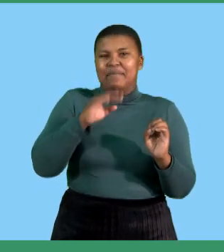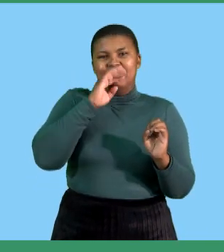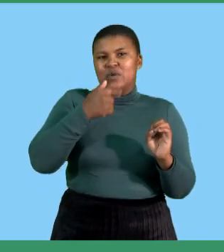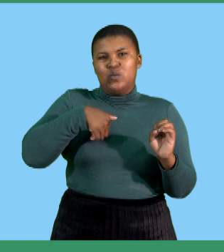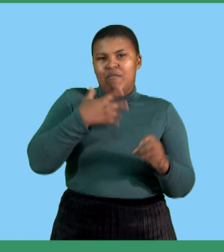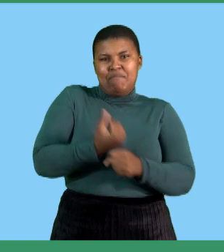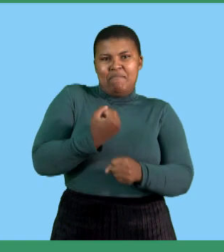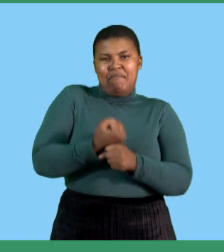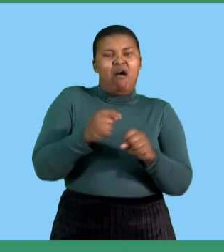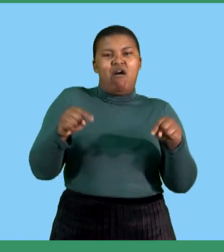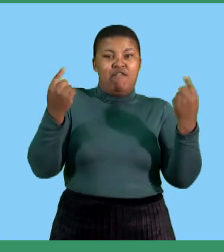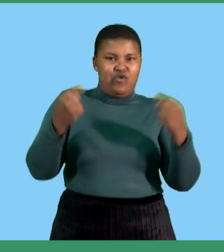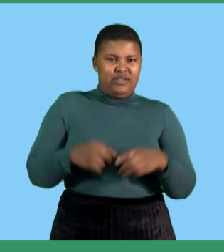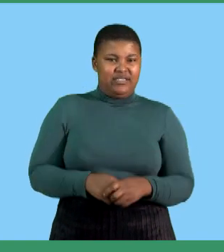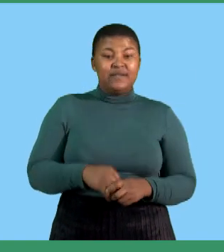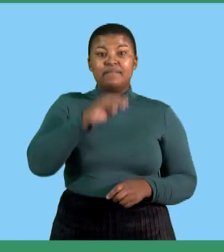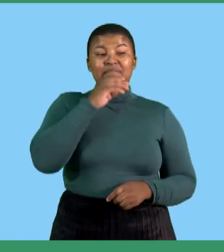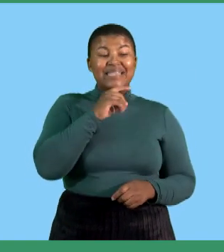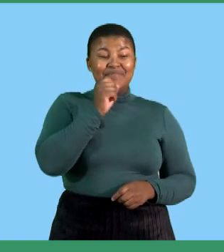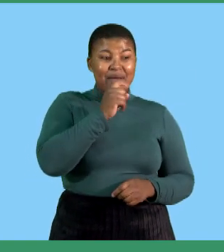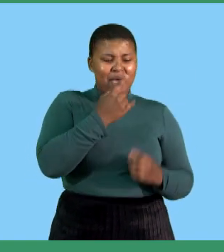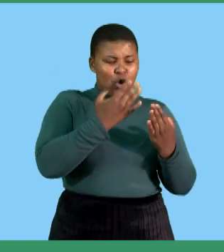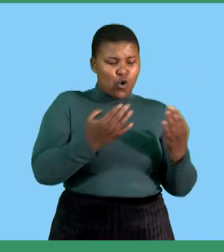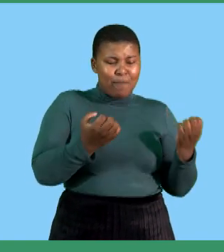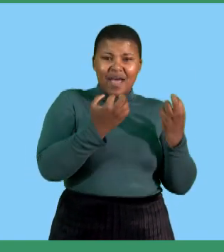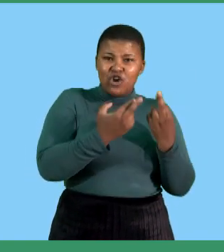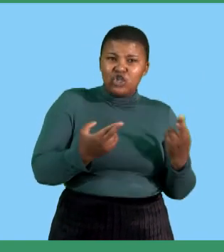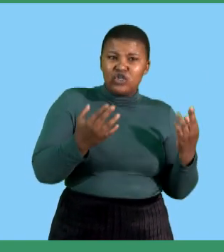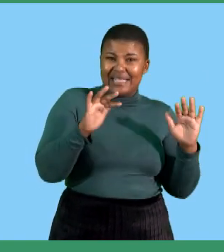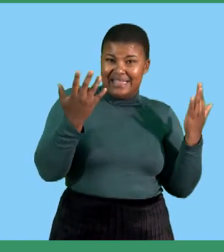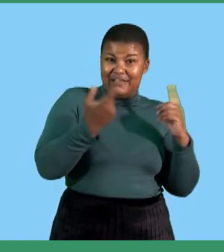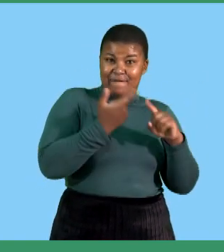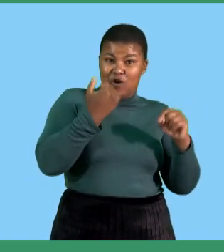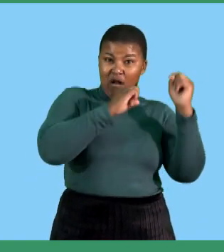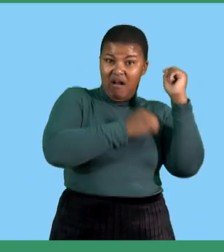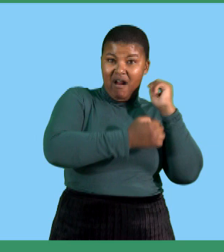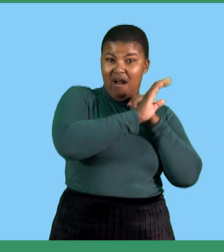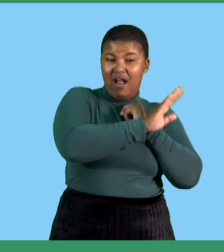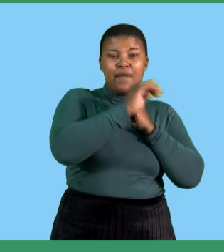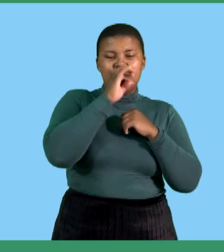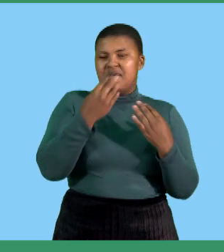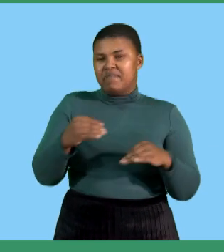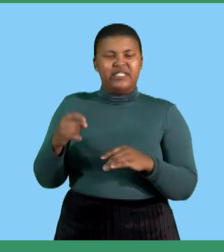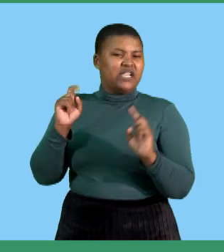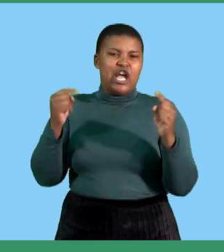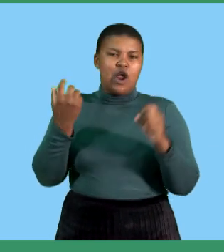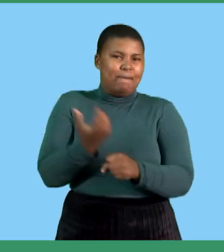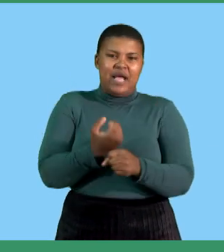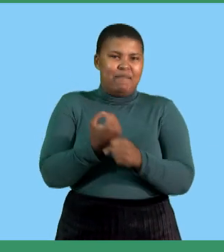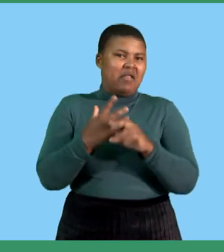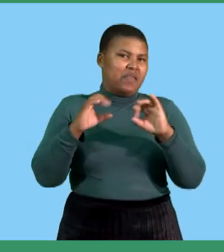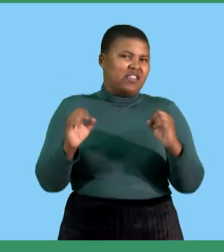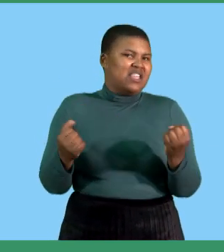to produce our products with. So without the raw materials from our suppliers, the business